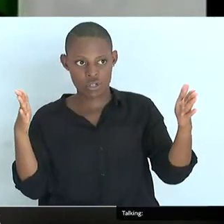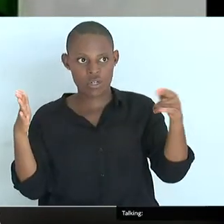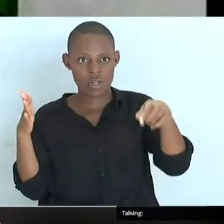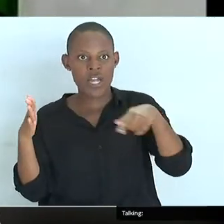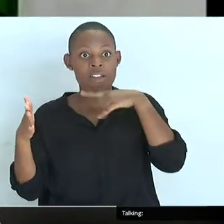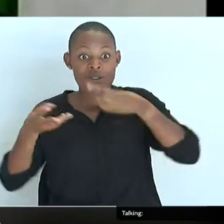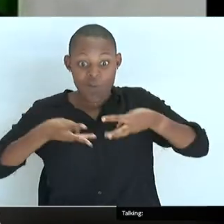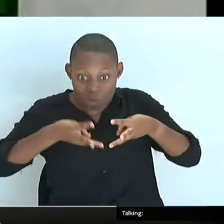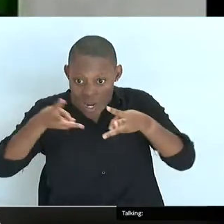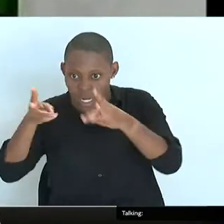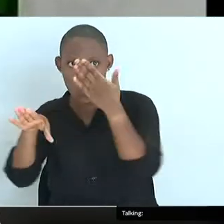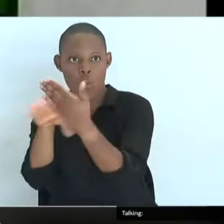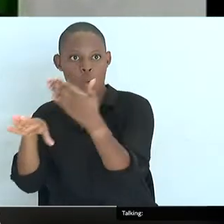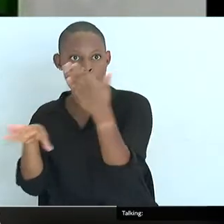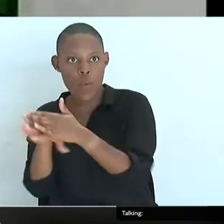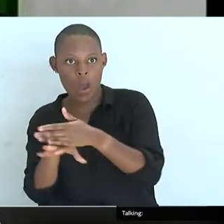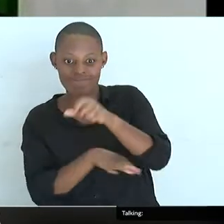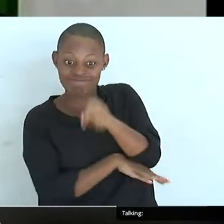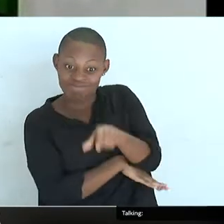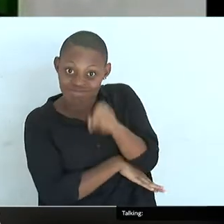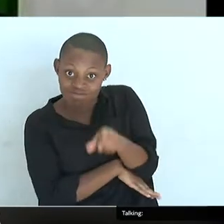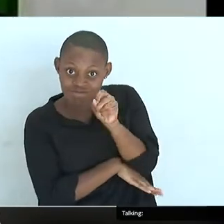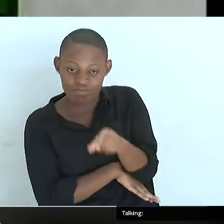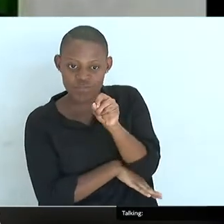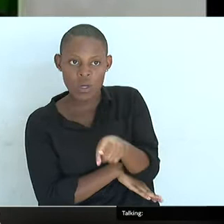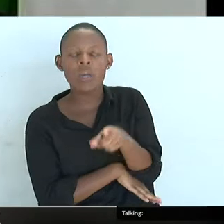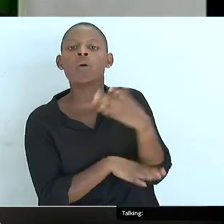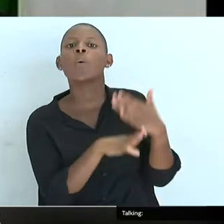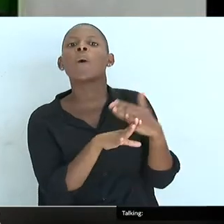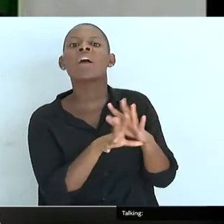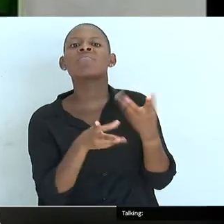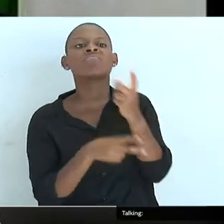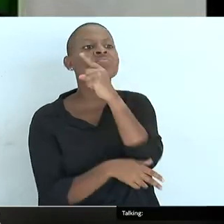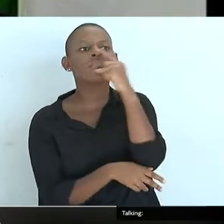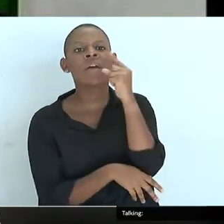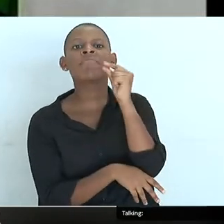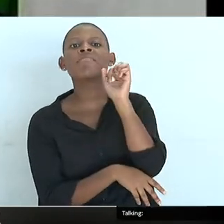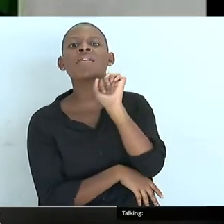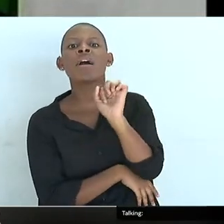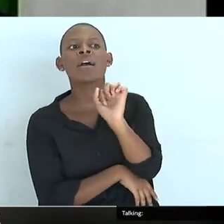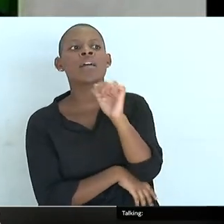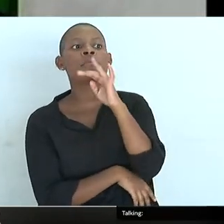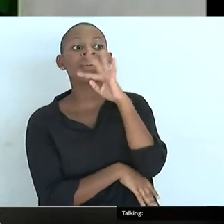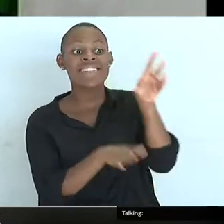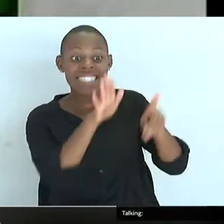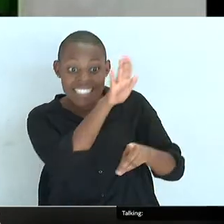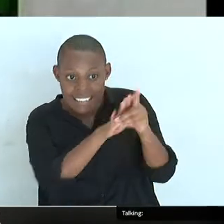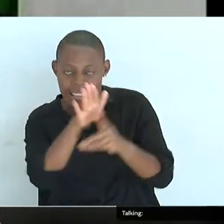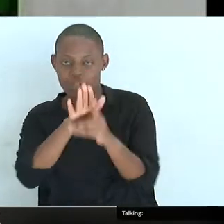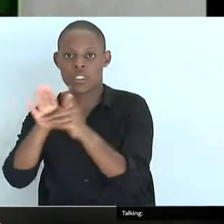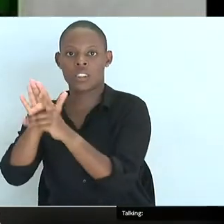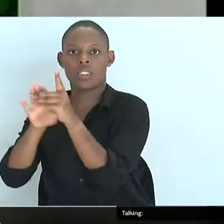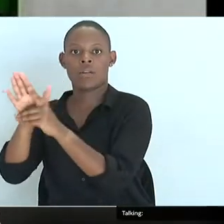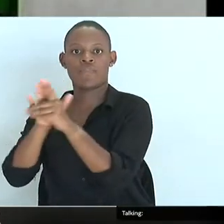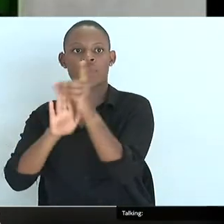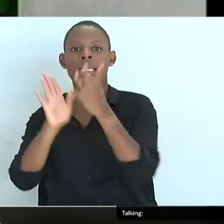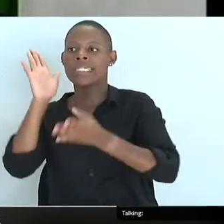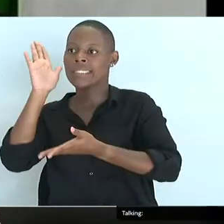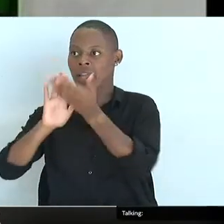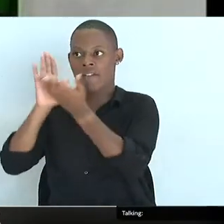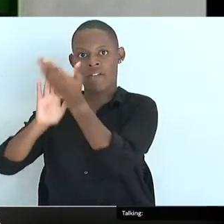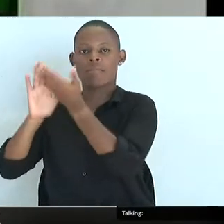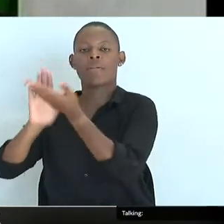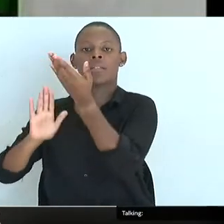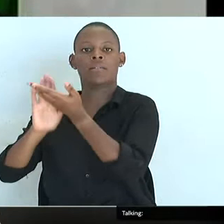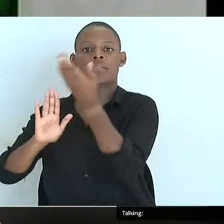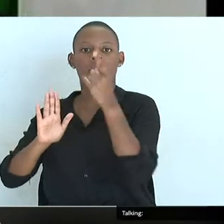lendlela yokusebenza esibiza ukuthi district development